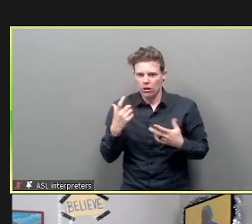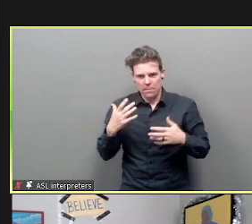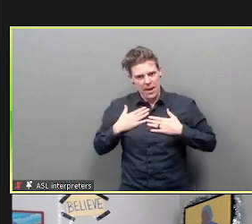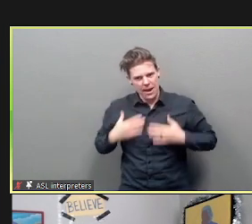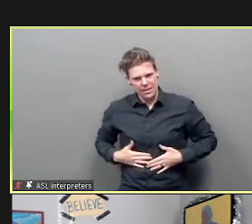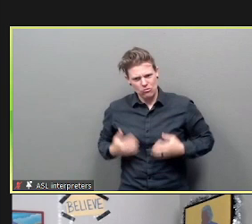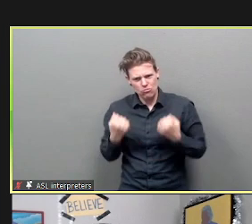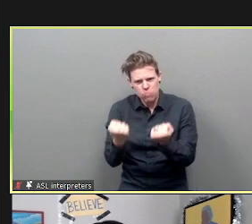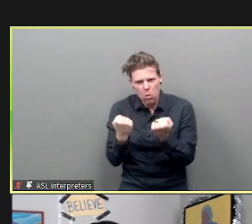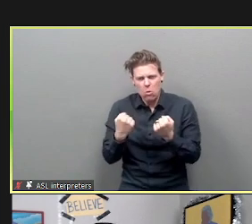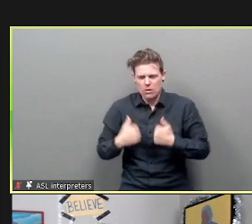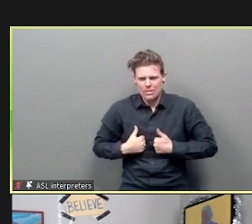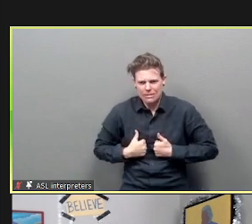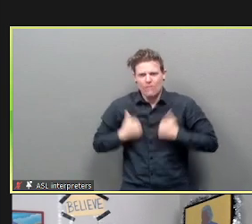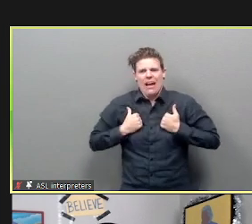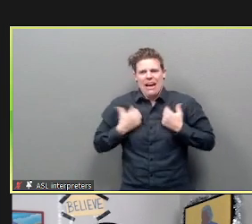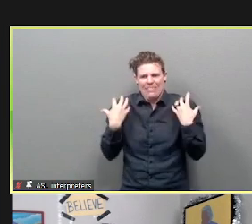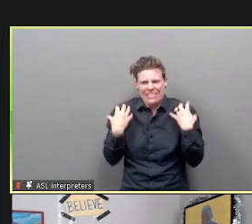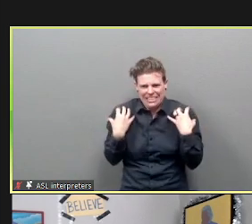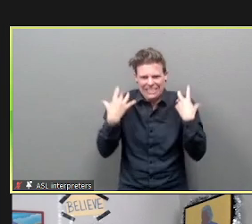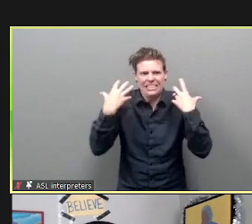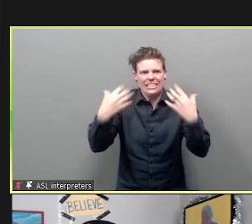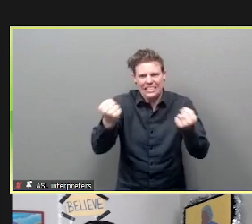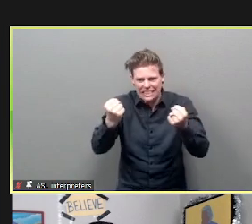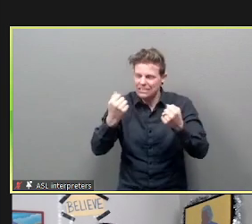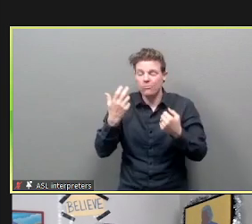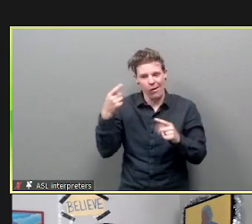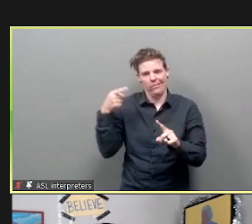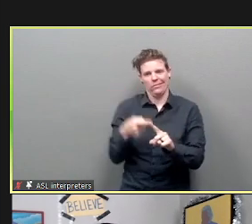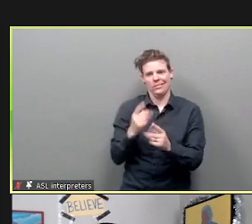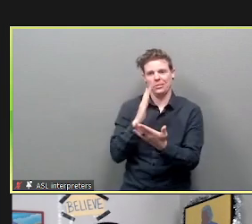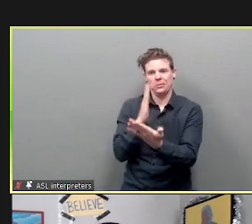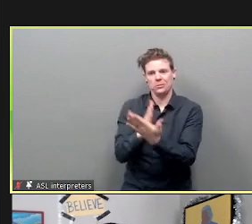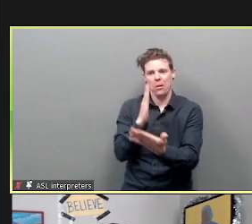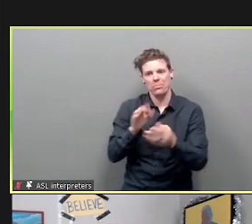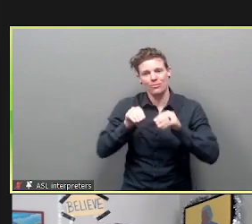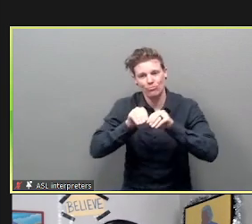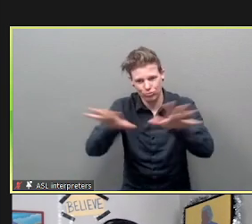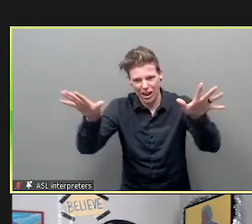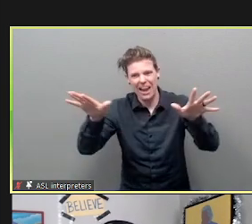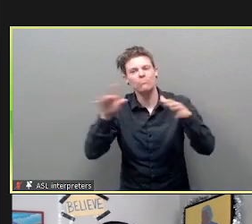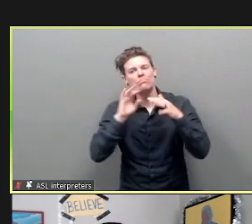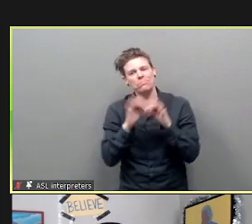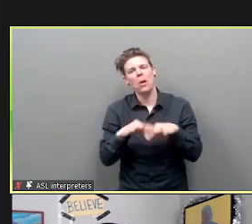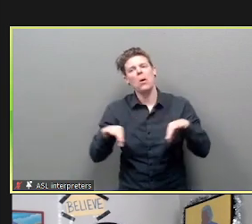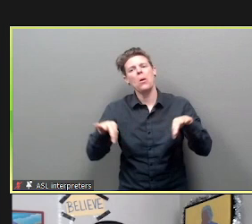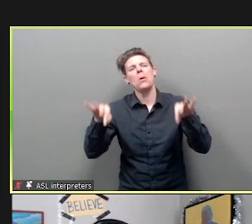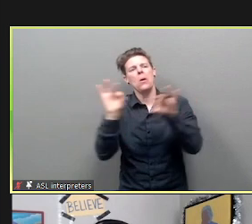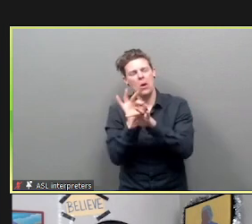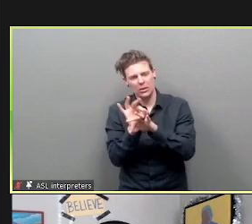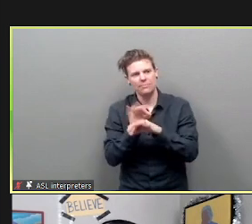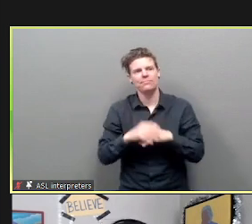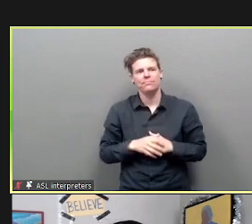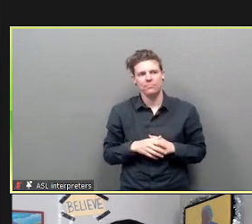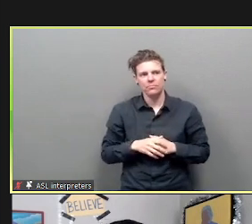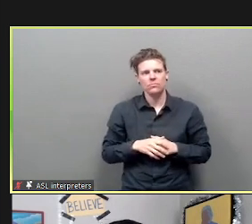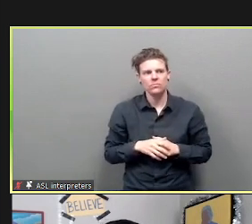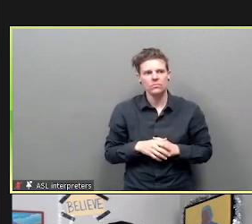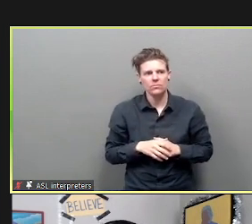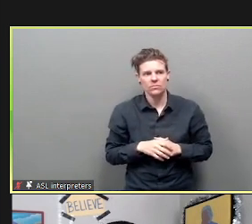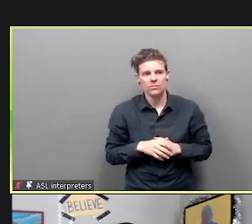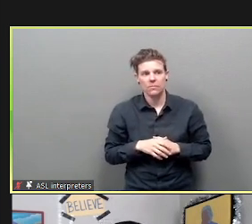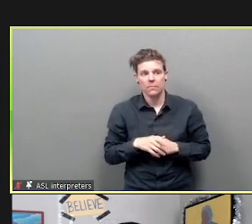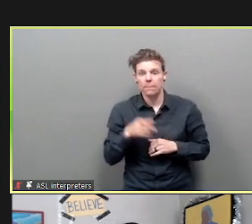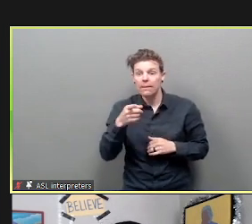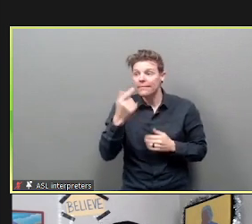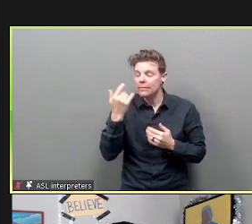close contact with, which is basically less than 6 feet, you know, and more than 15 minutes. So oftentimes I'm spending time with